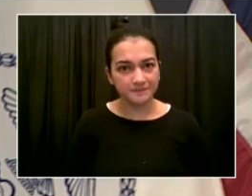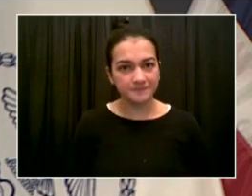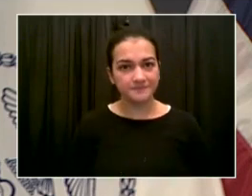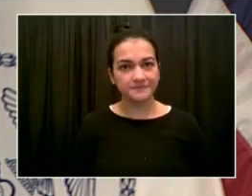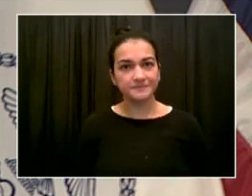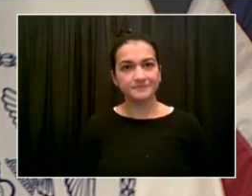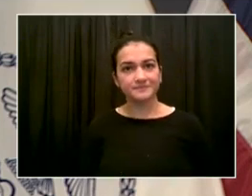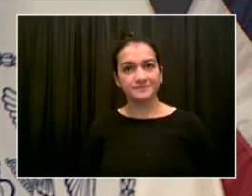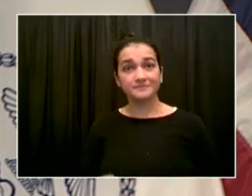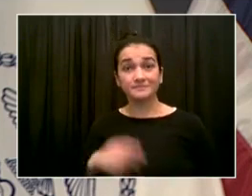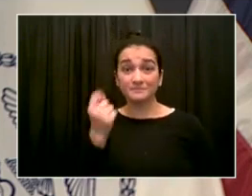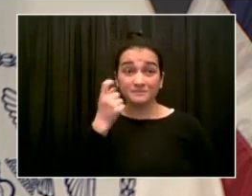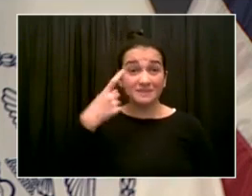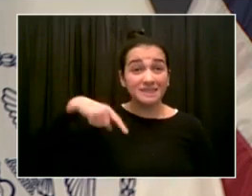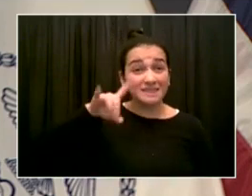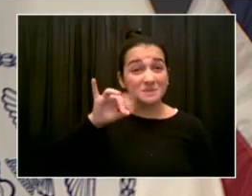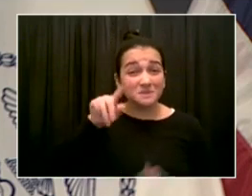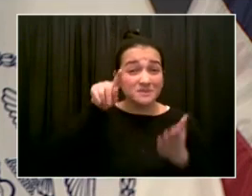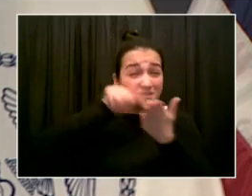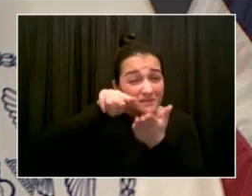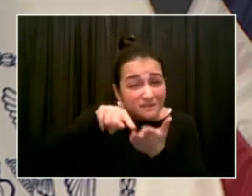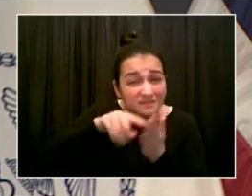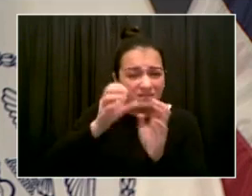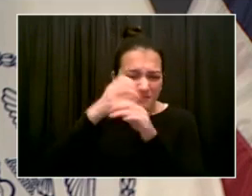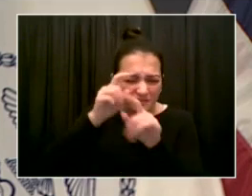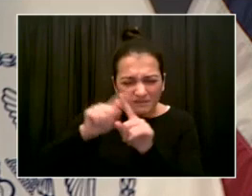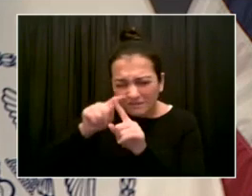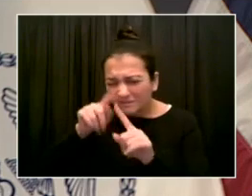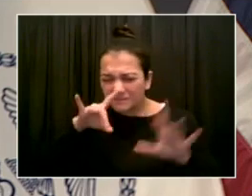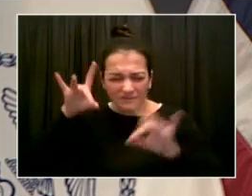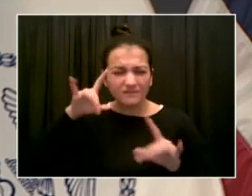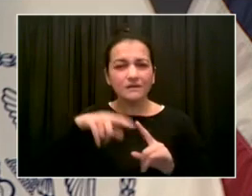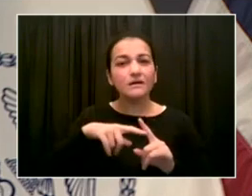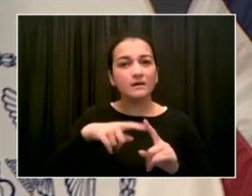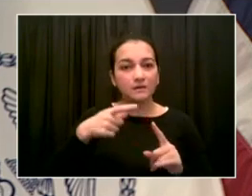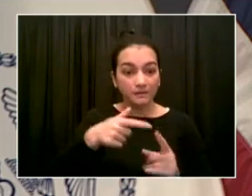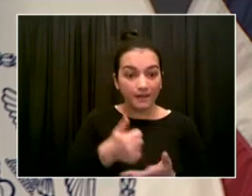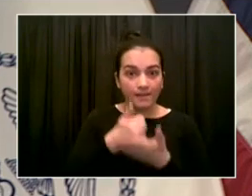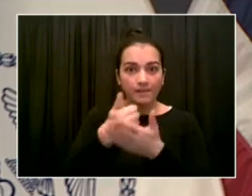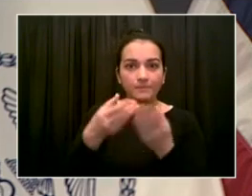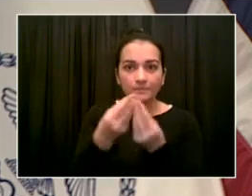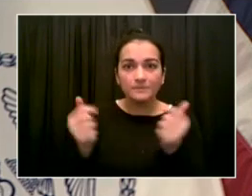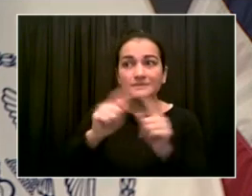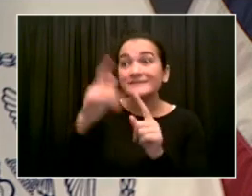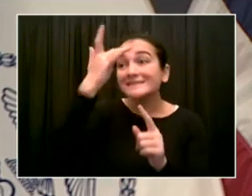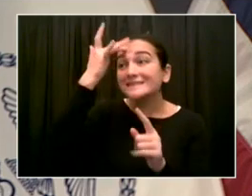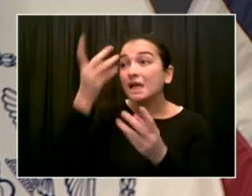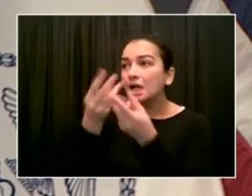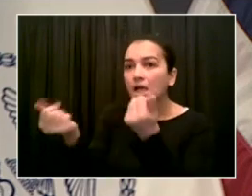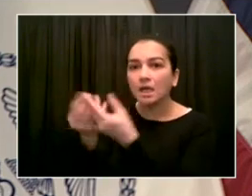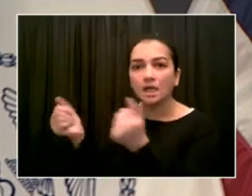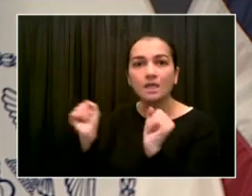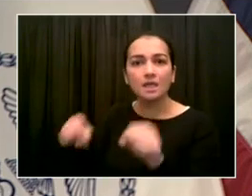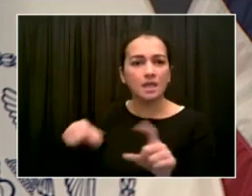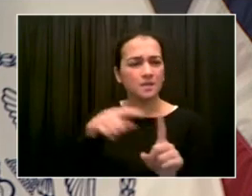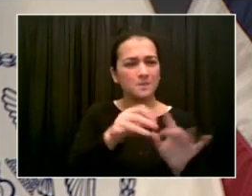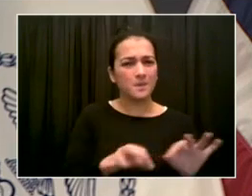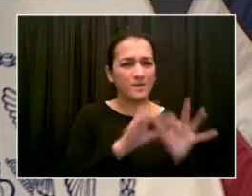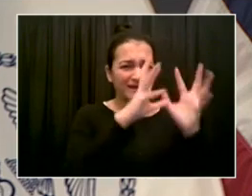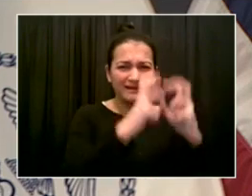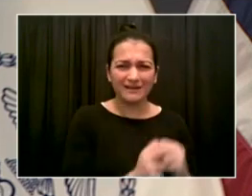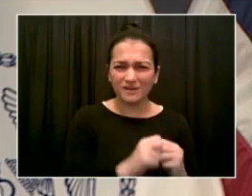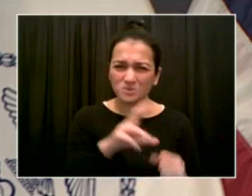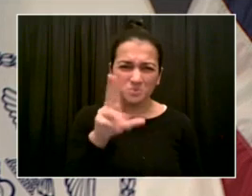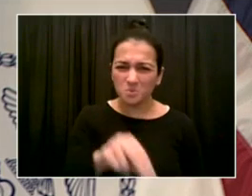I think this is the right thing to do. Go ahead, Andrea. They were just saying that the blood center itself